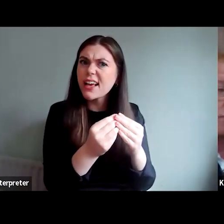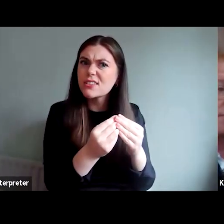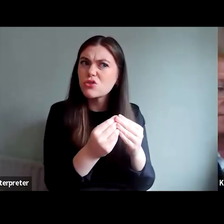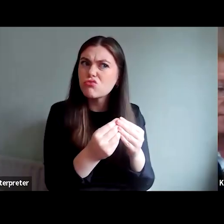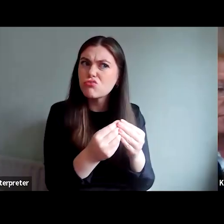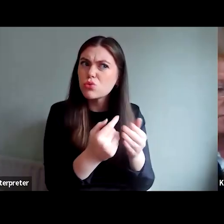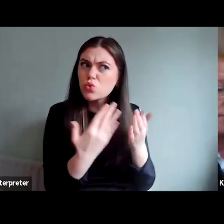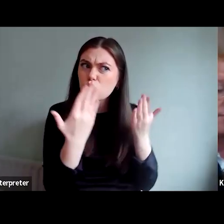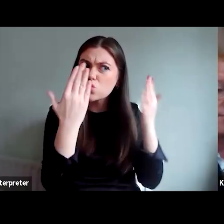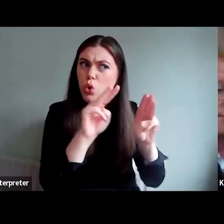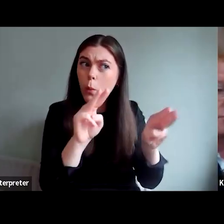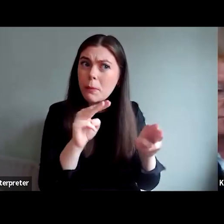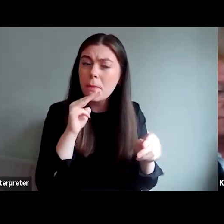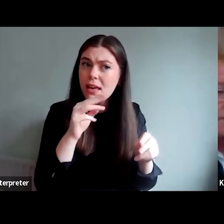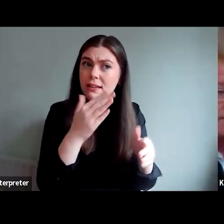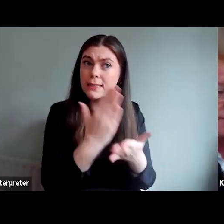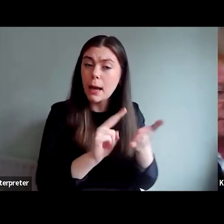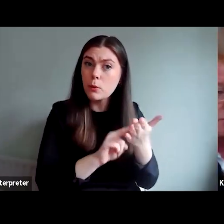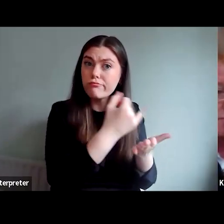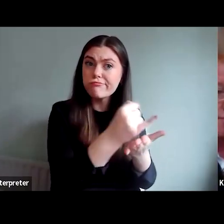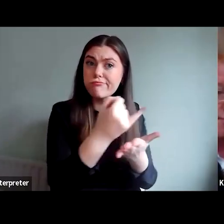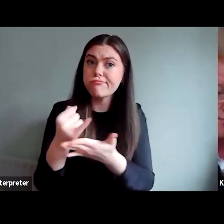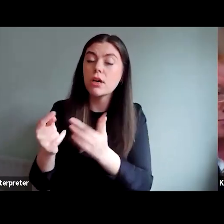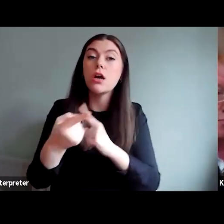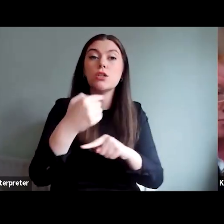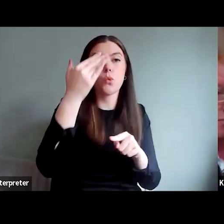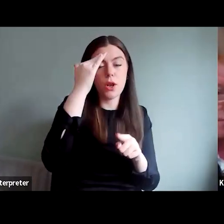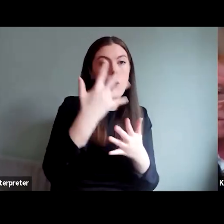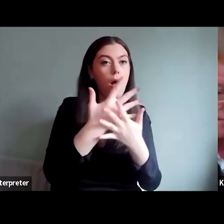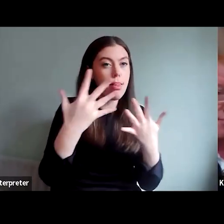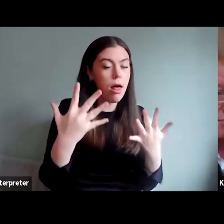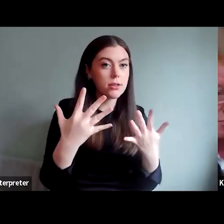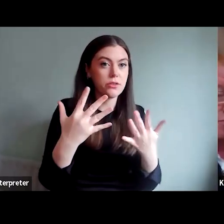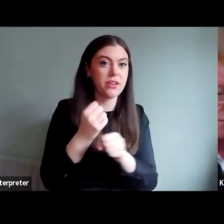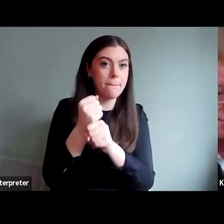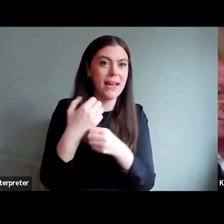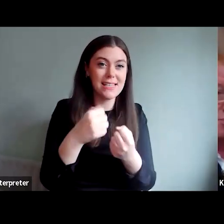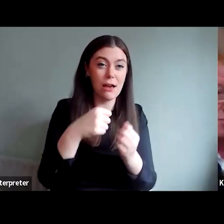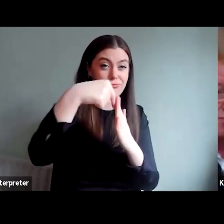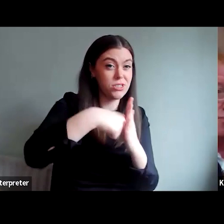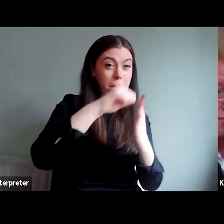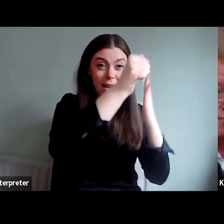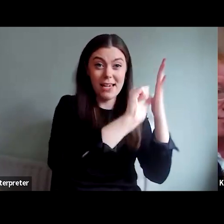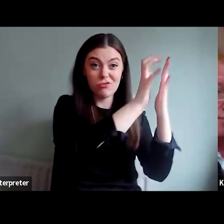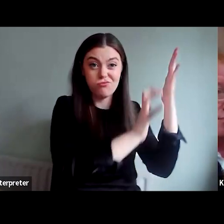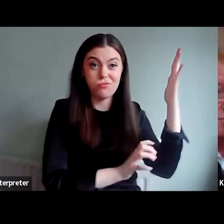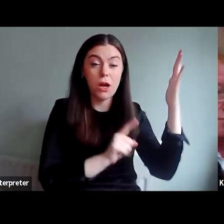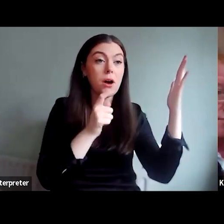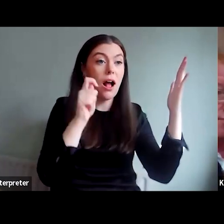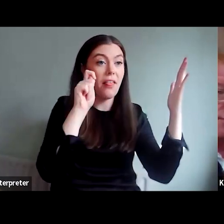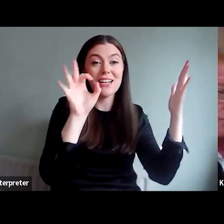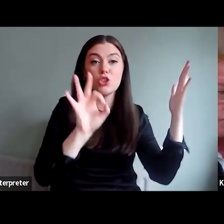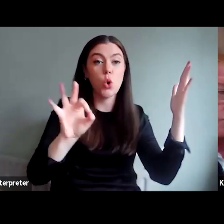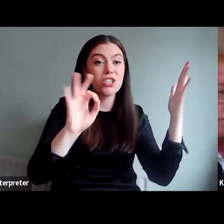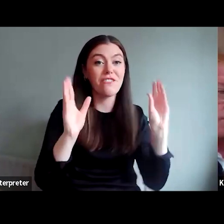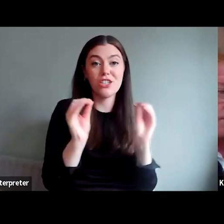on? So we're aware that some campaigns call for this very extensive list, but I think Giorgia has covered this really so beautifully already. If